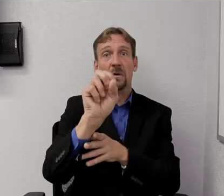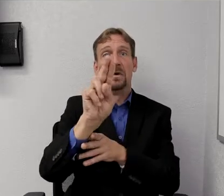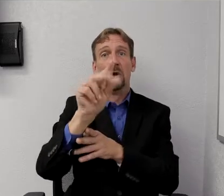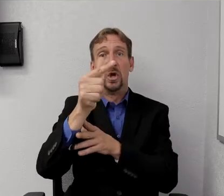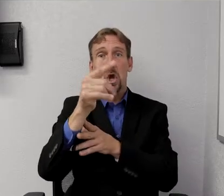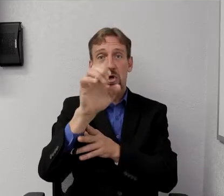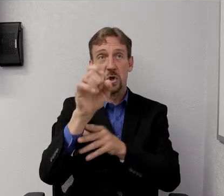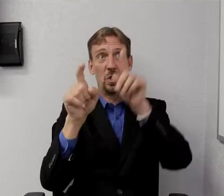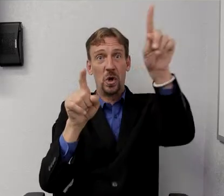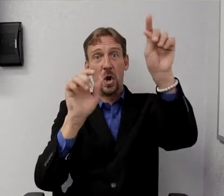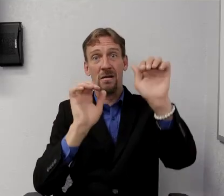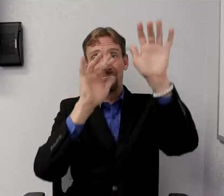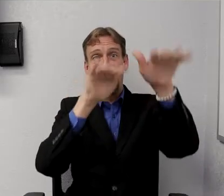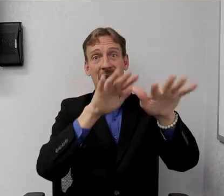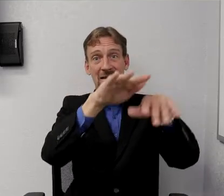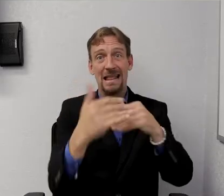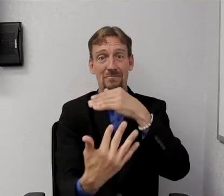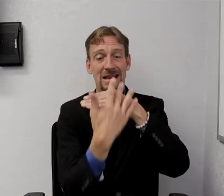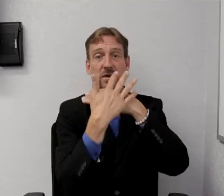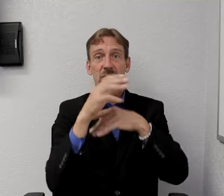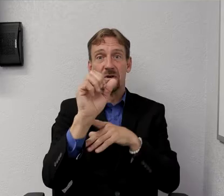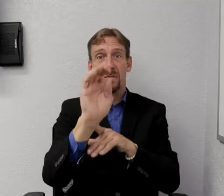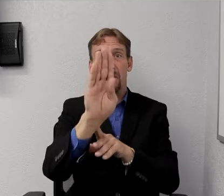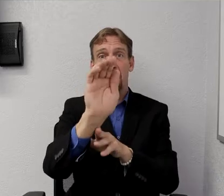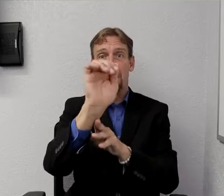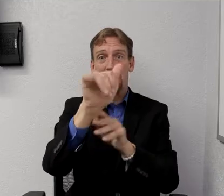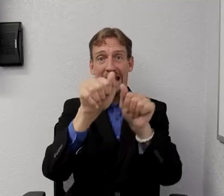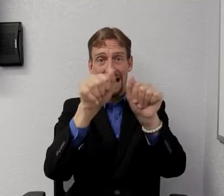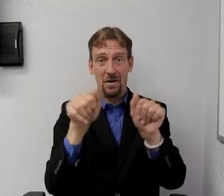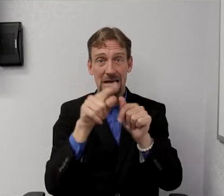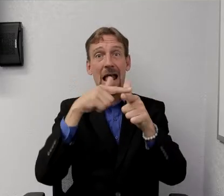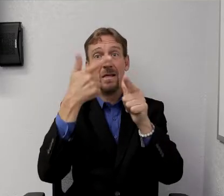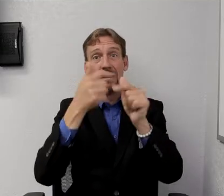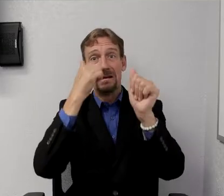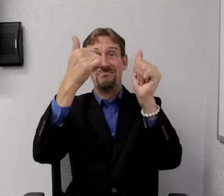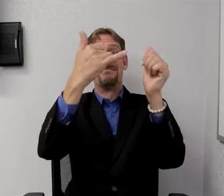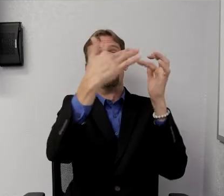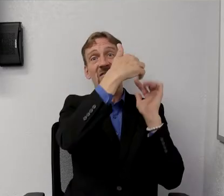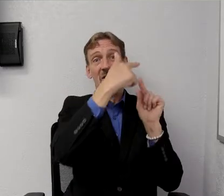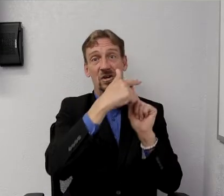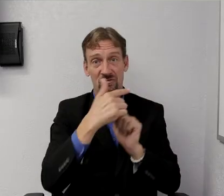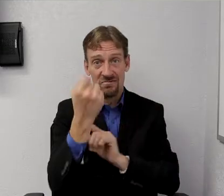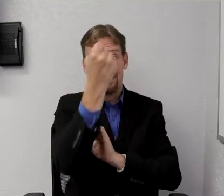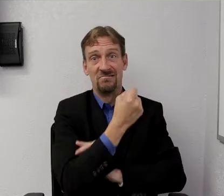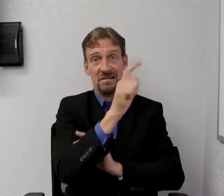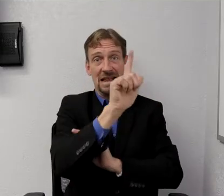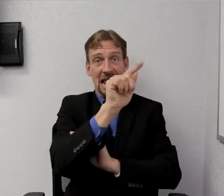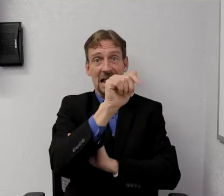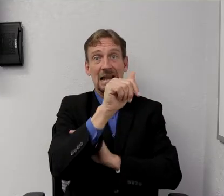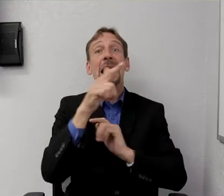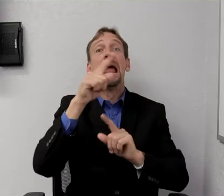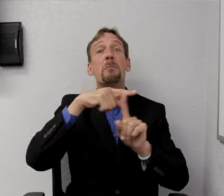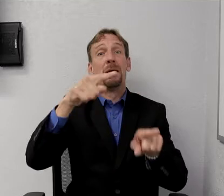Bay Area, then it'd move quickly to Southern California, and they were actually projecting that it would start this last weekend.